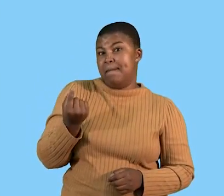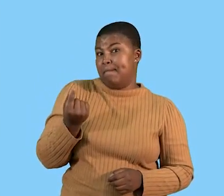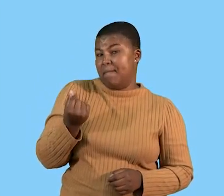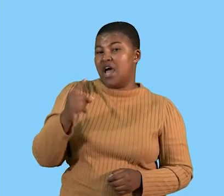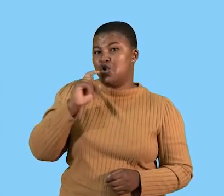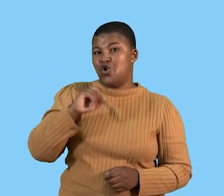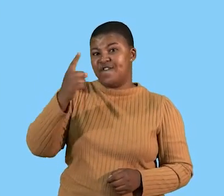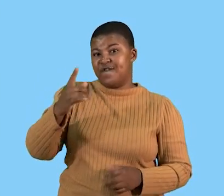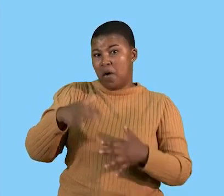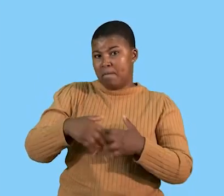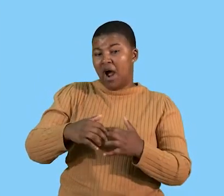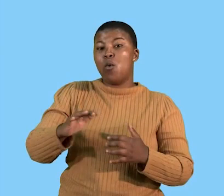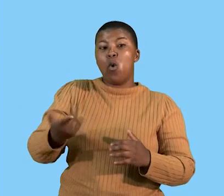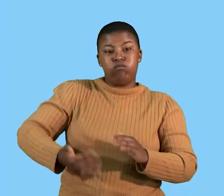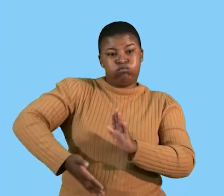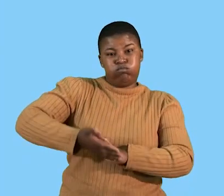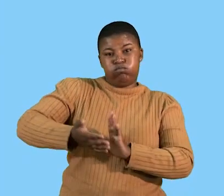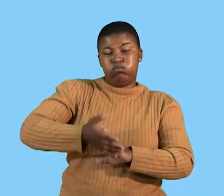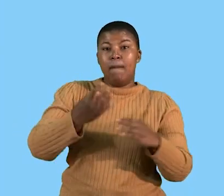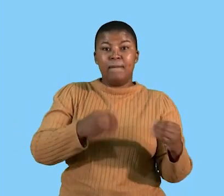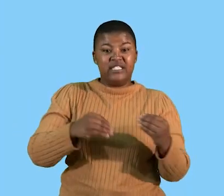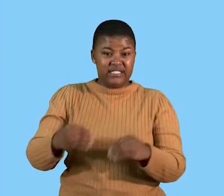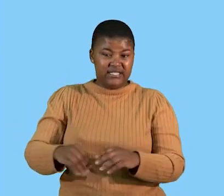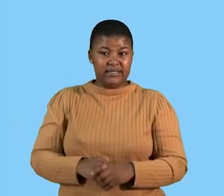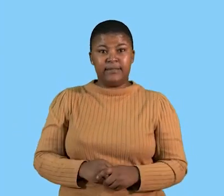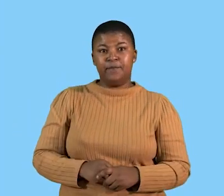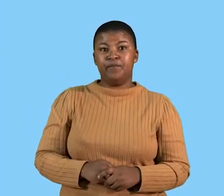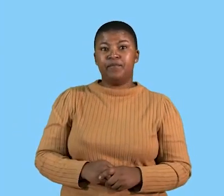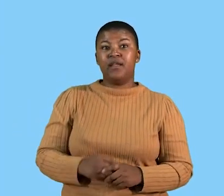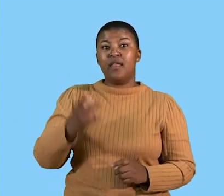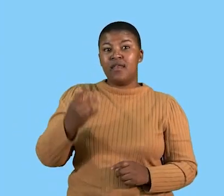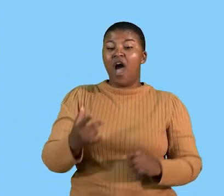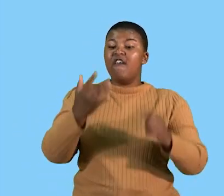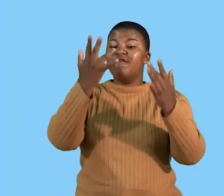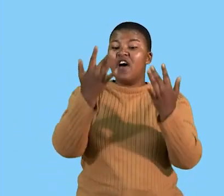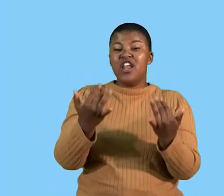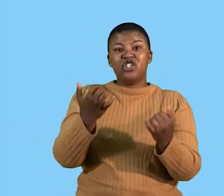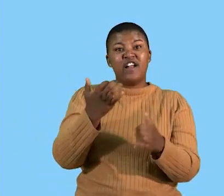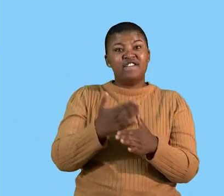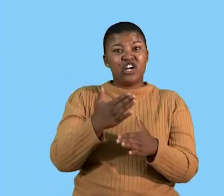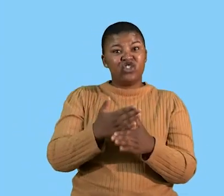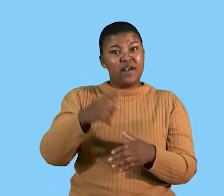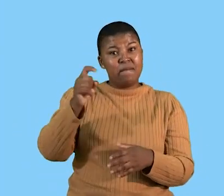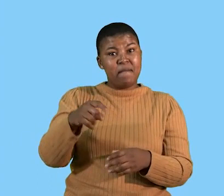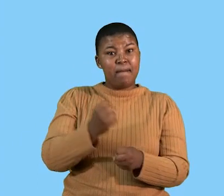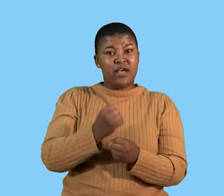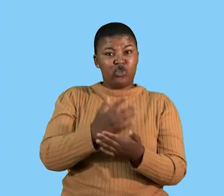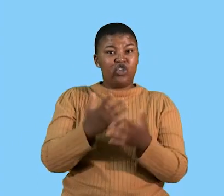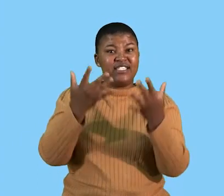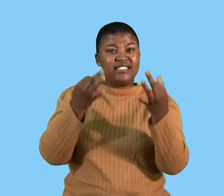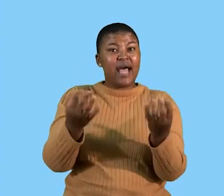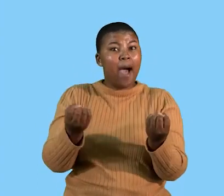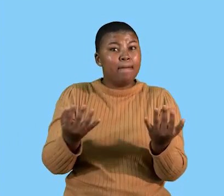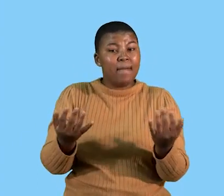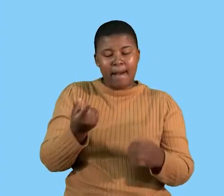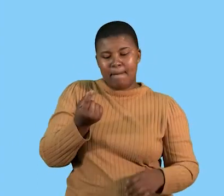is used to start or run the business. Now financial function needs to determine how much money